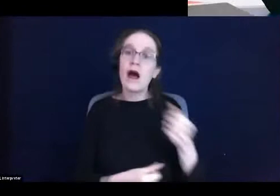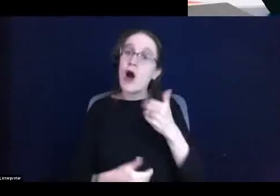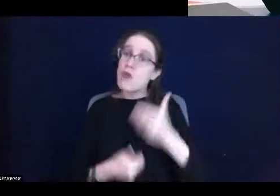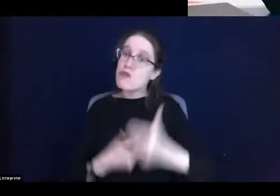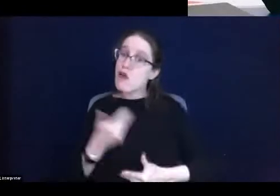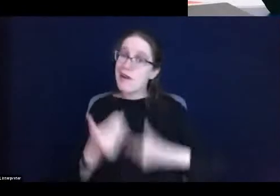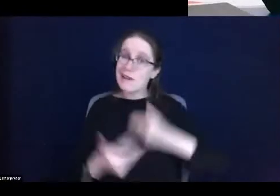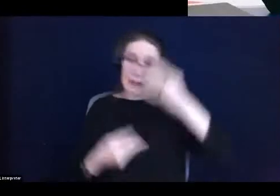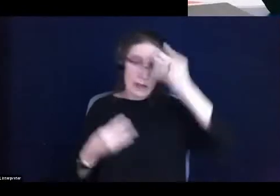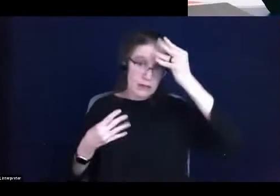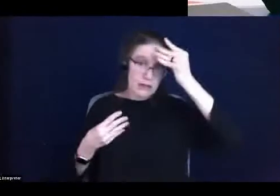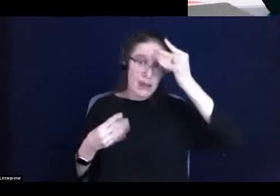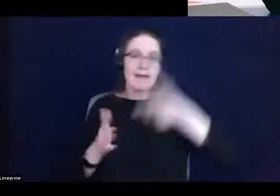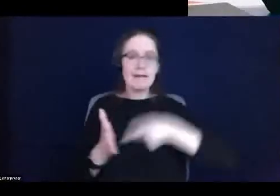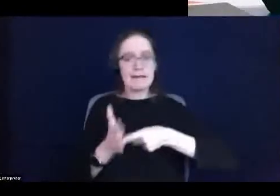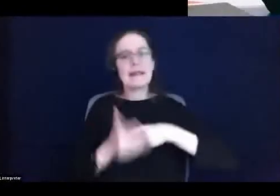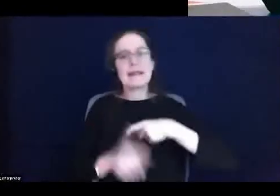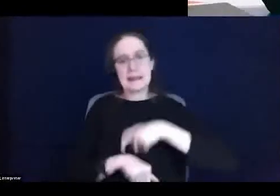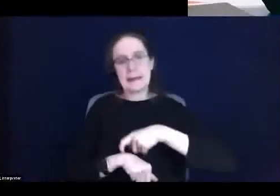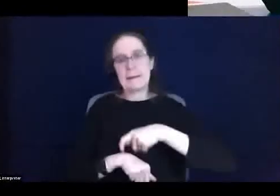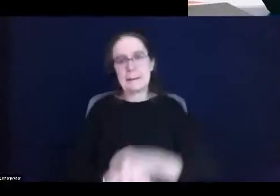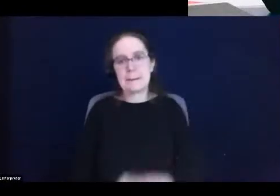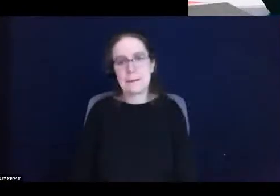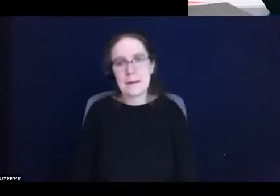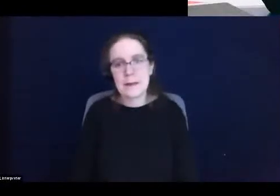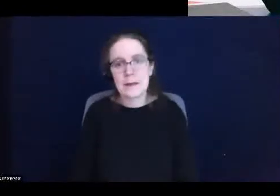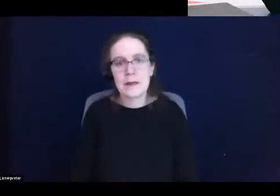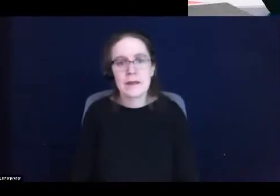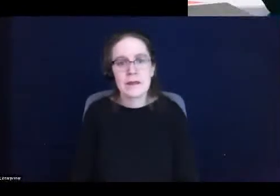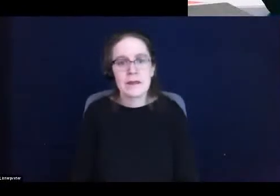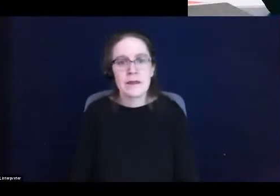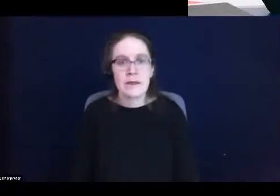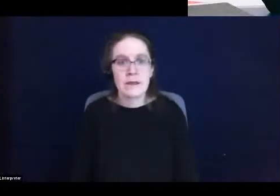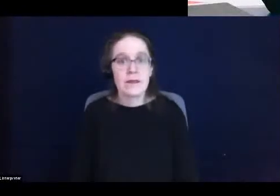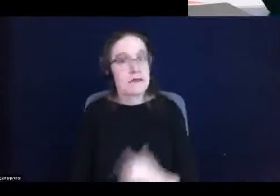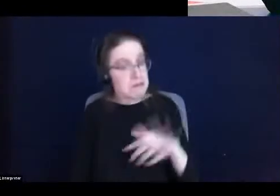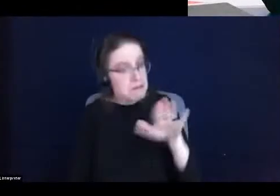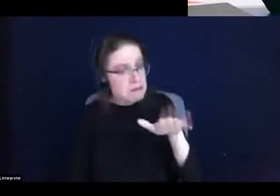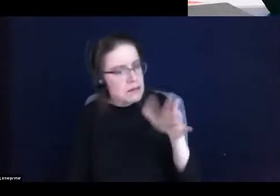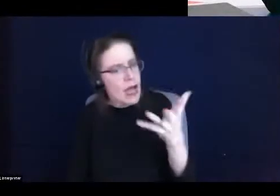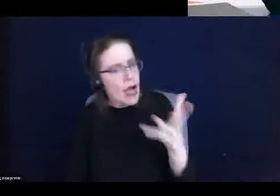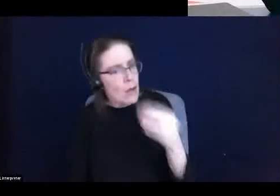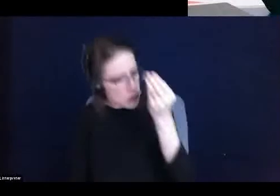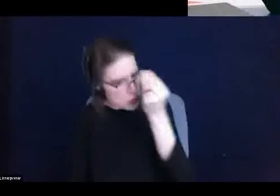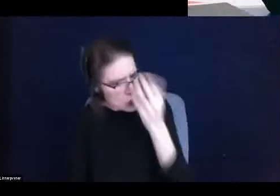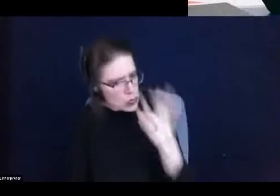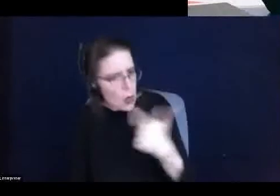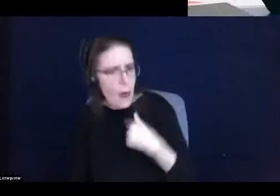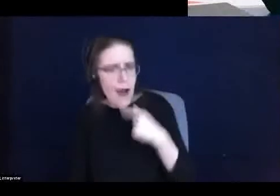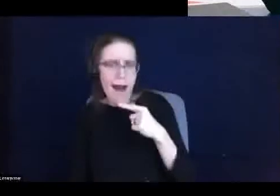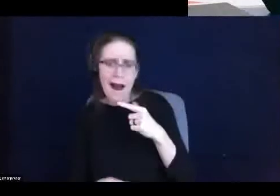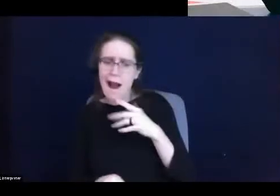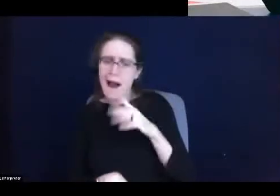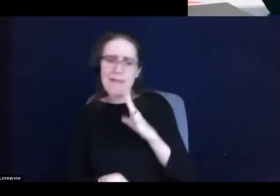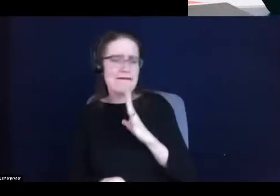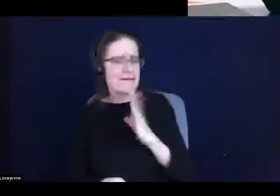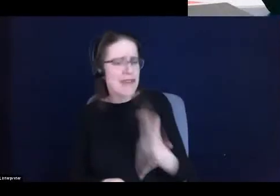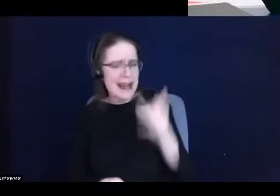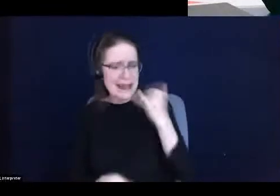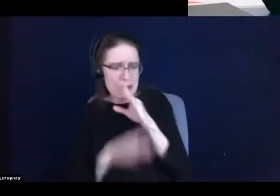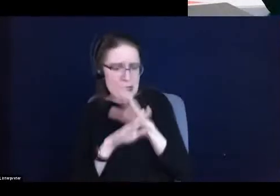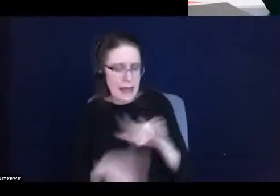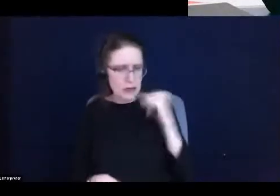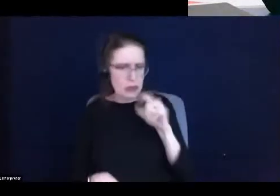time. I want you to know that I'm comfortable with silence, so if it takes a few minutes to figure out where to start, that's